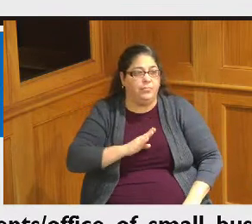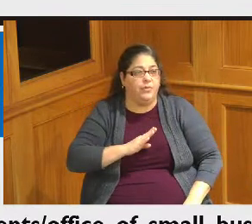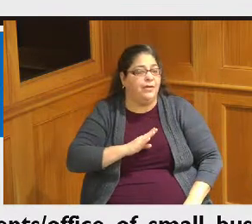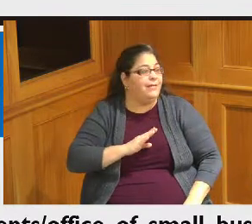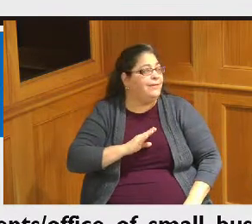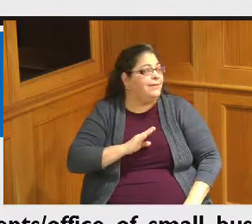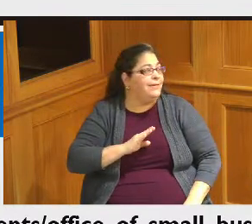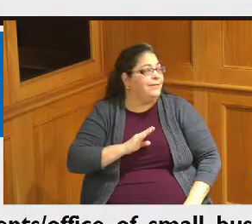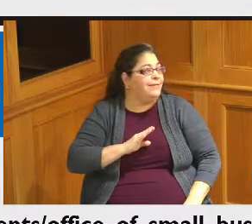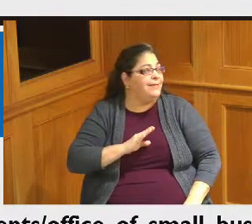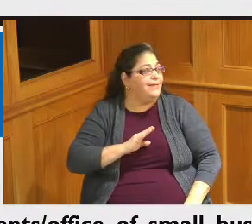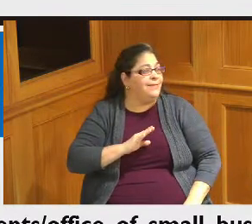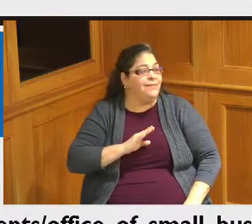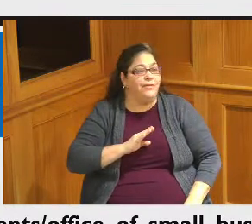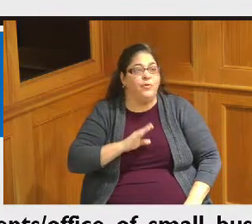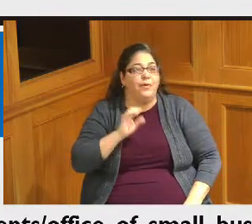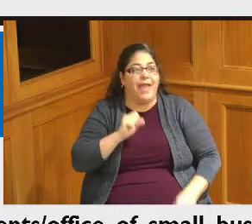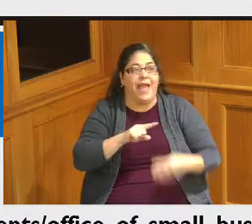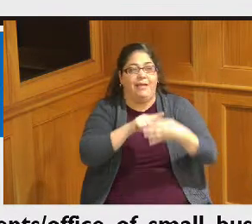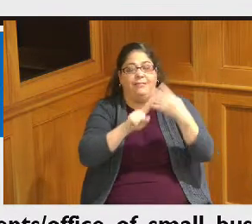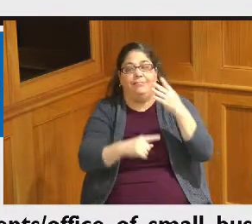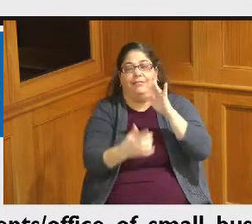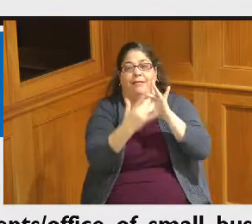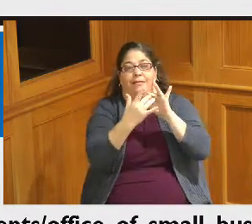me those 4 ways.